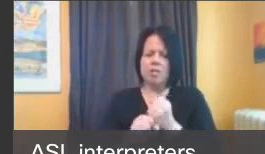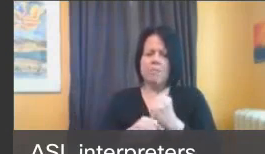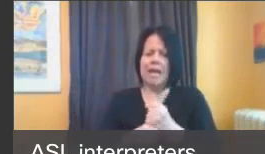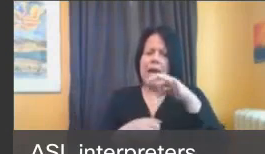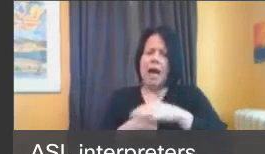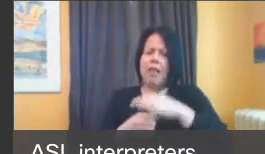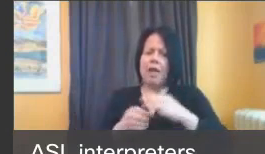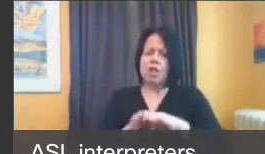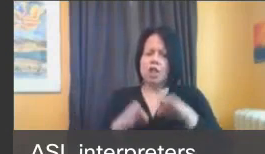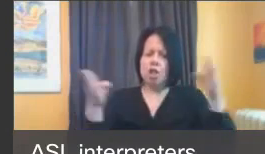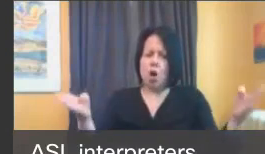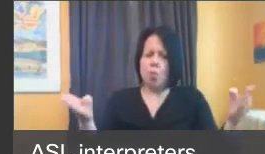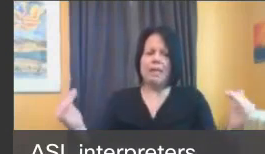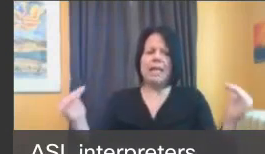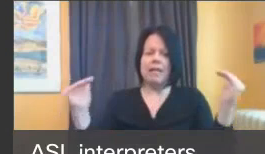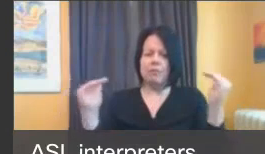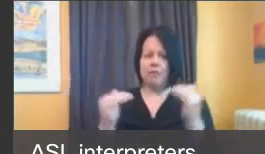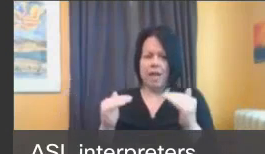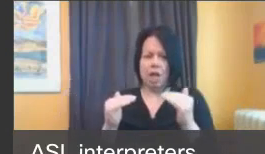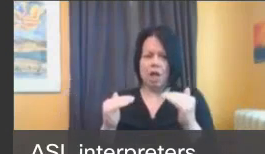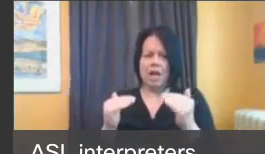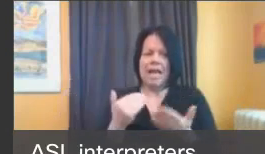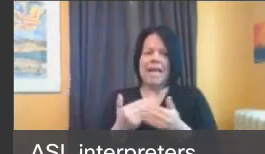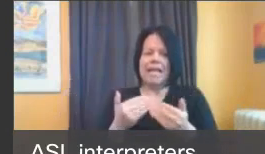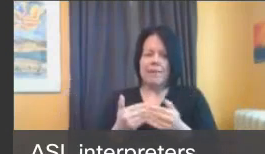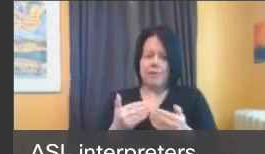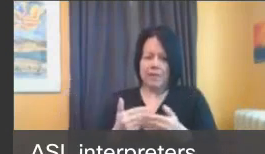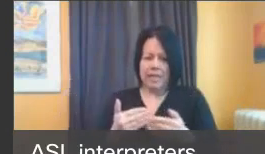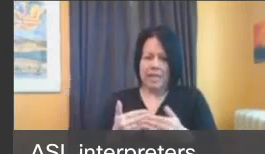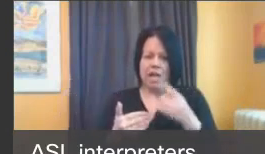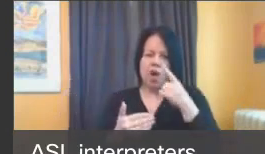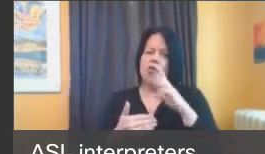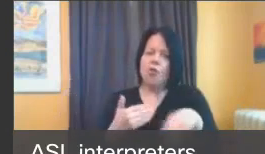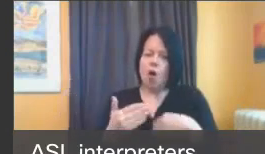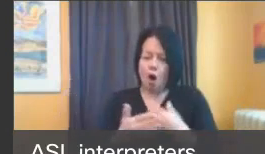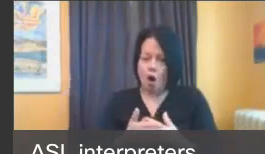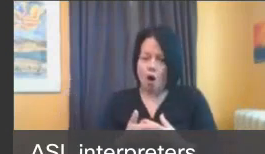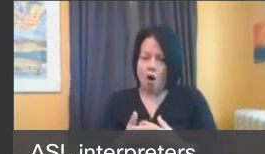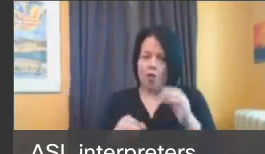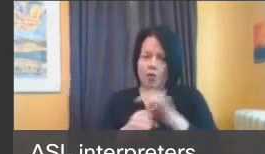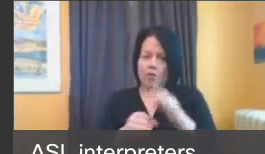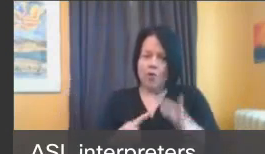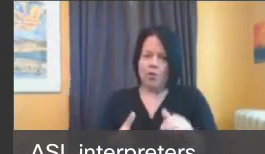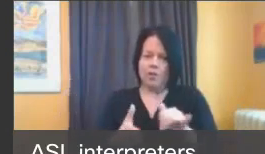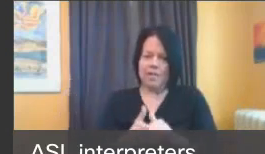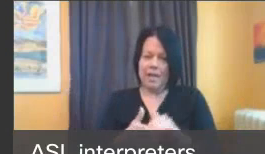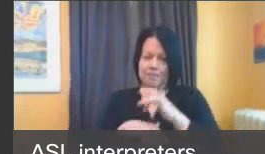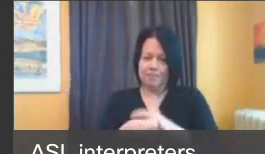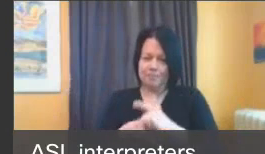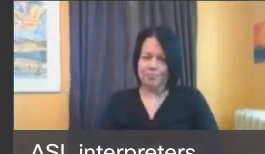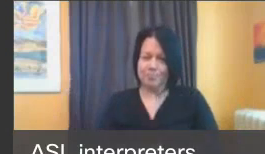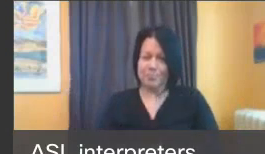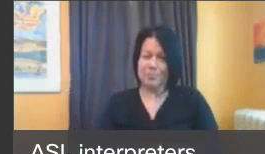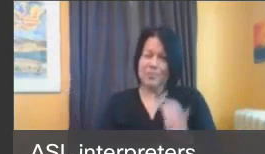elections open and fair and convenient for all the constituents that have to vote. So if